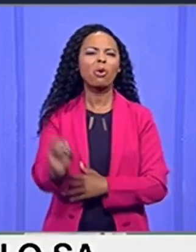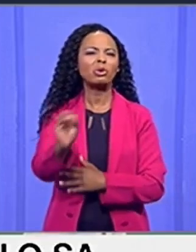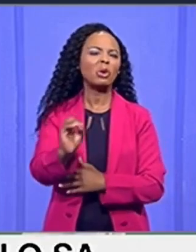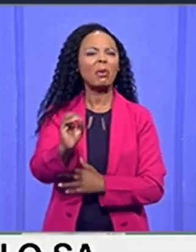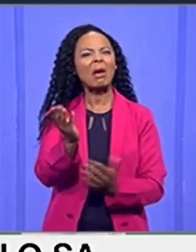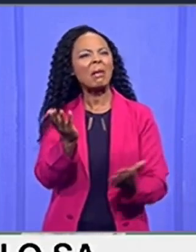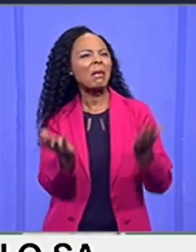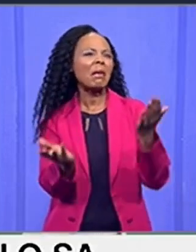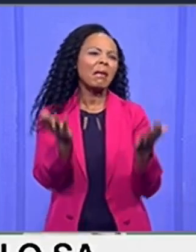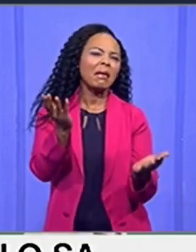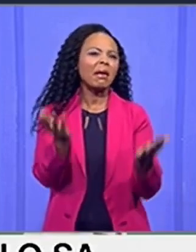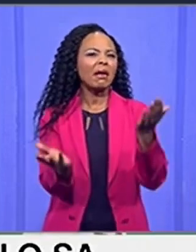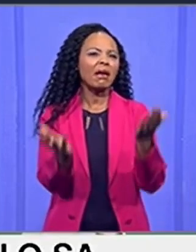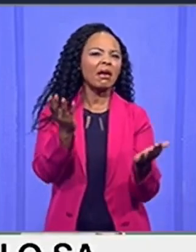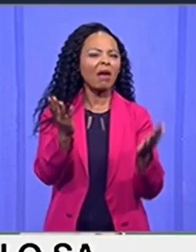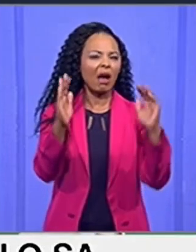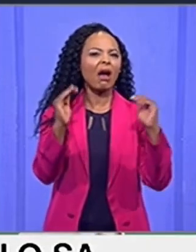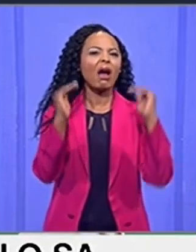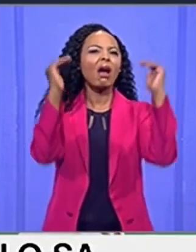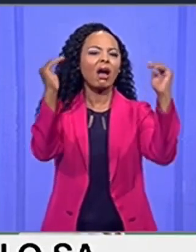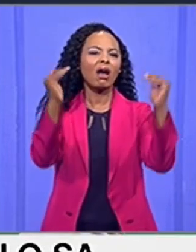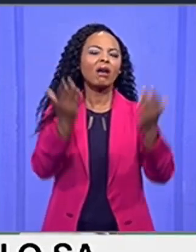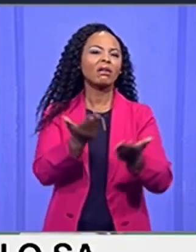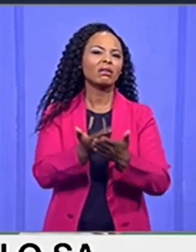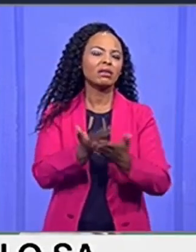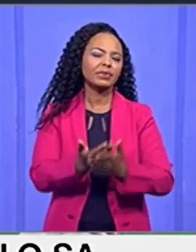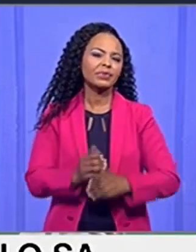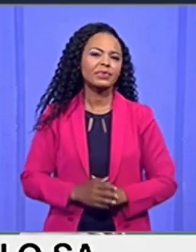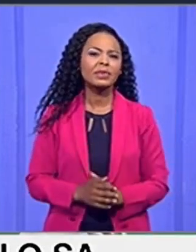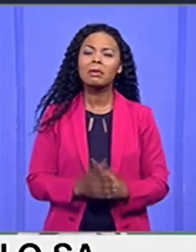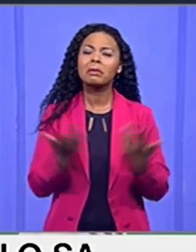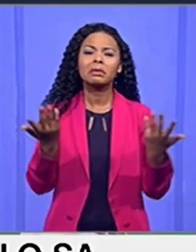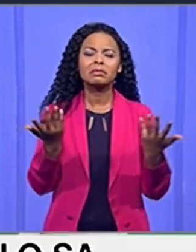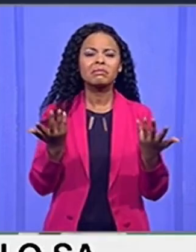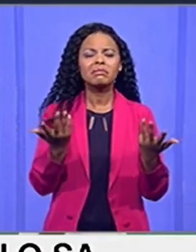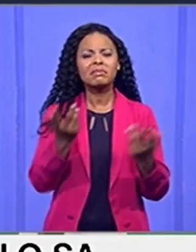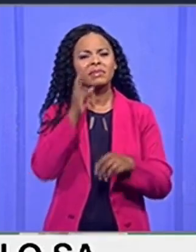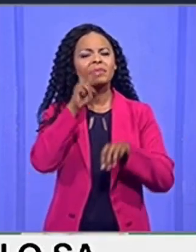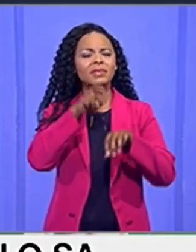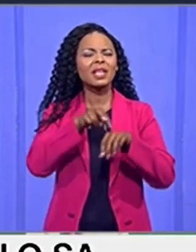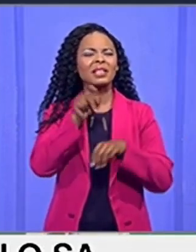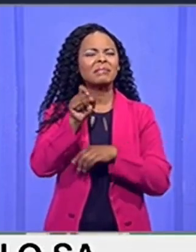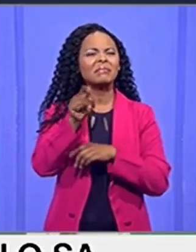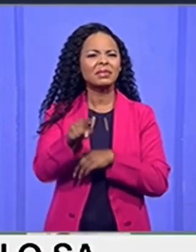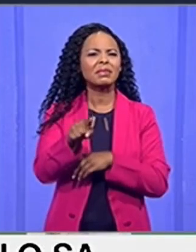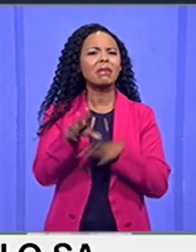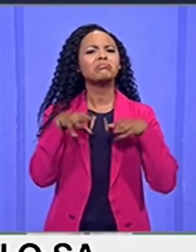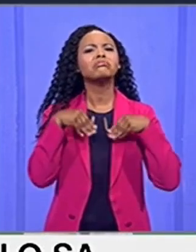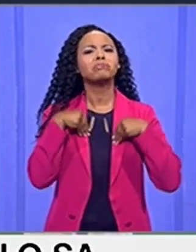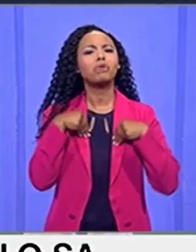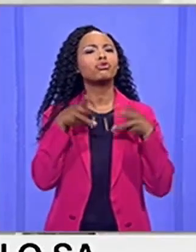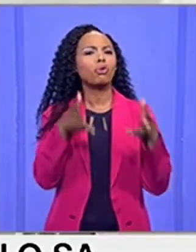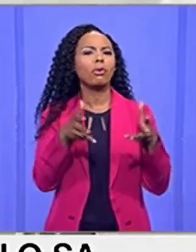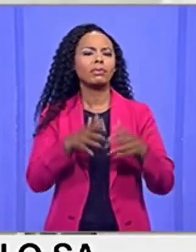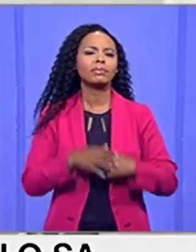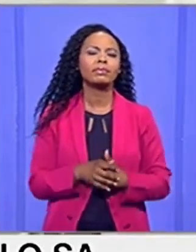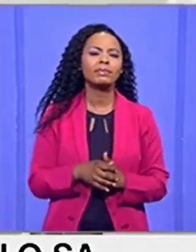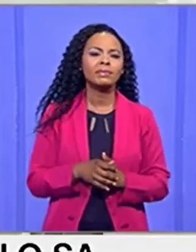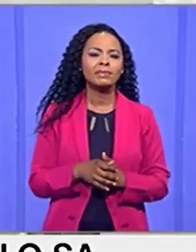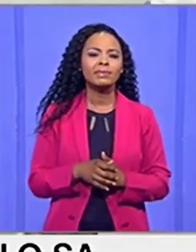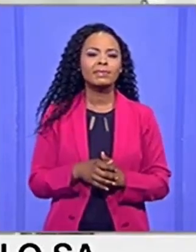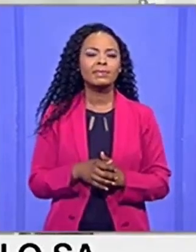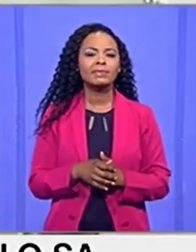be higher, and we have got to take this as it goes. Go